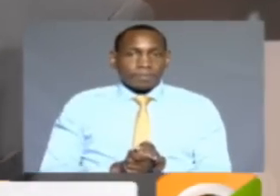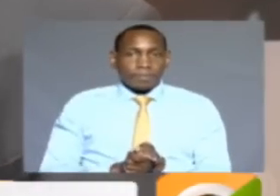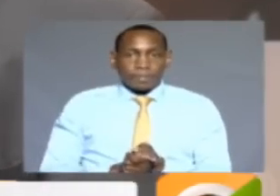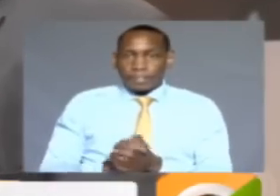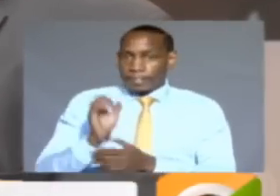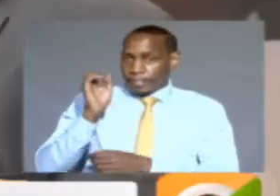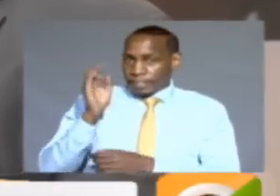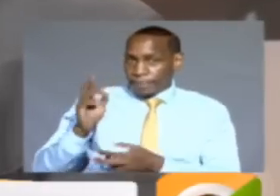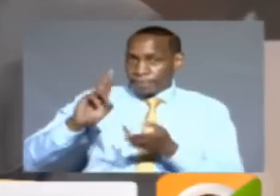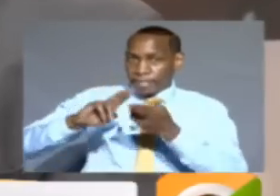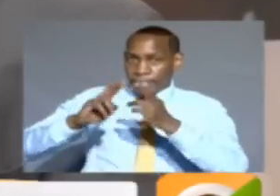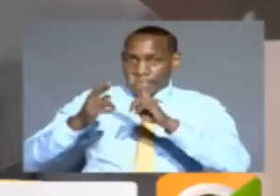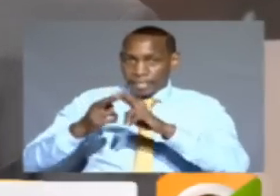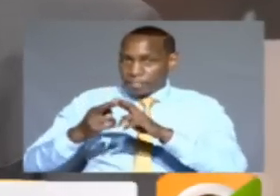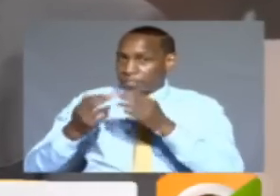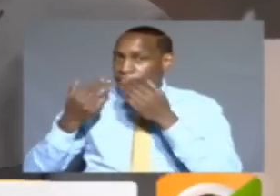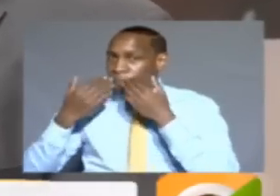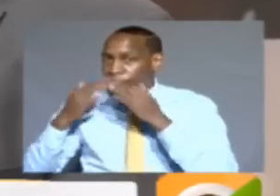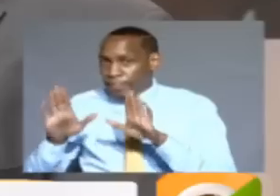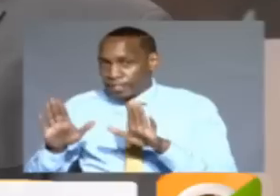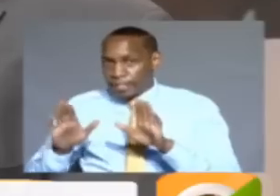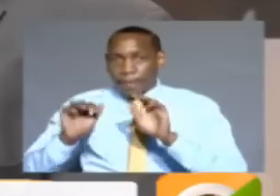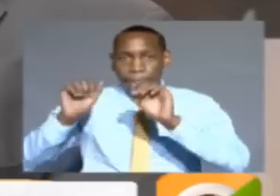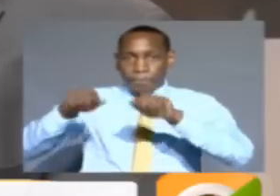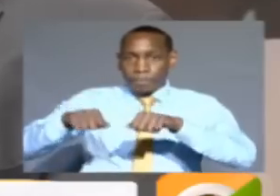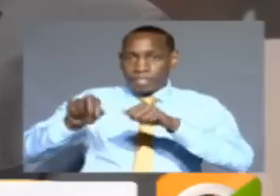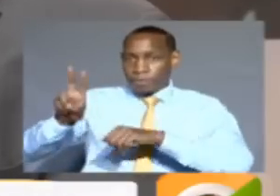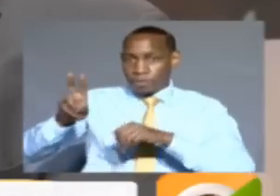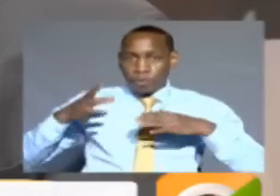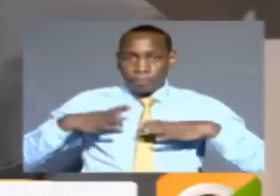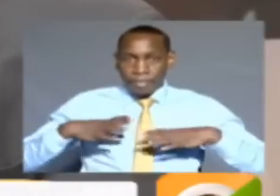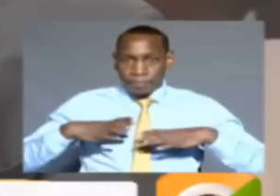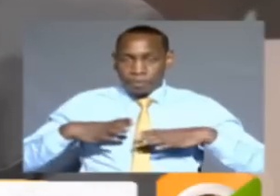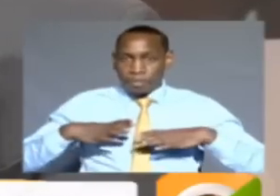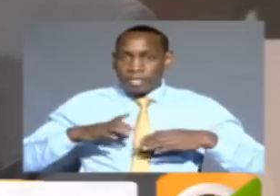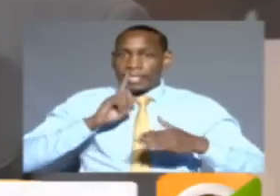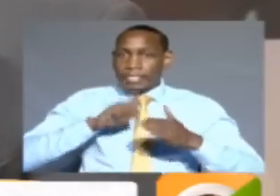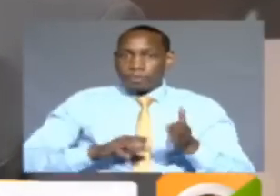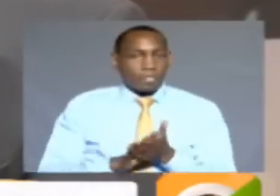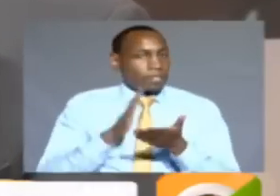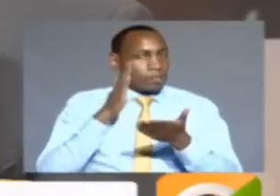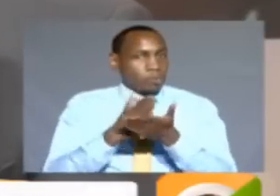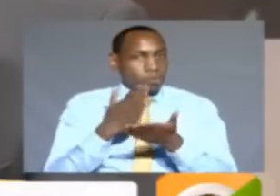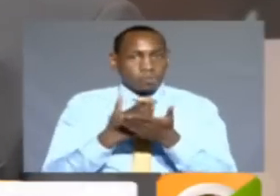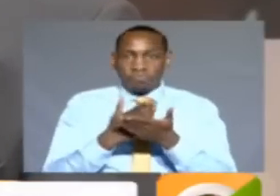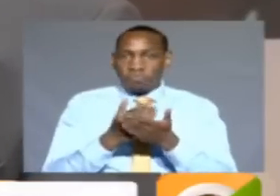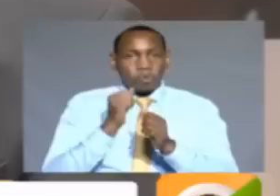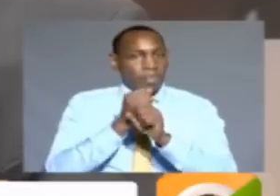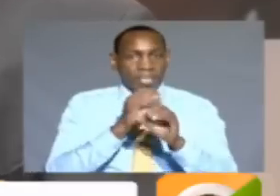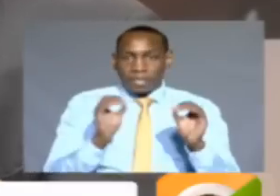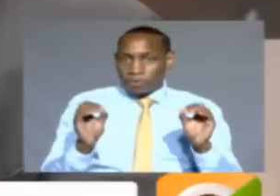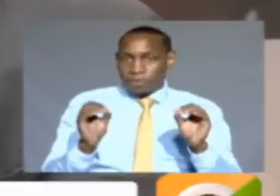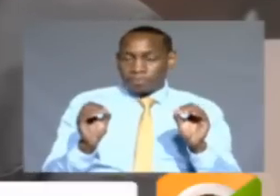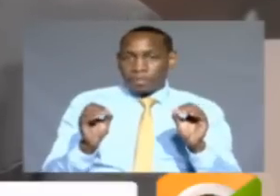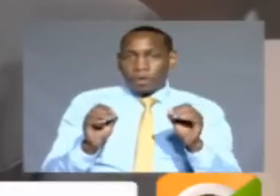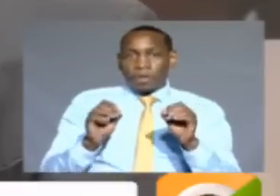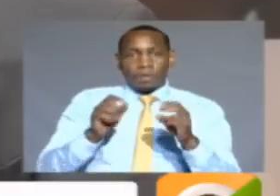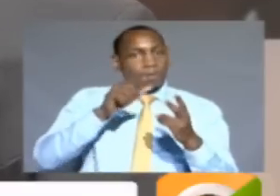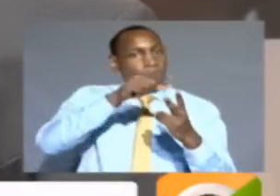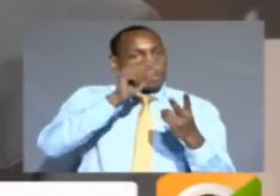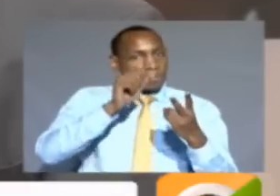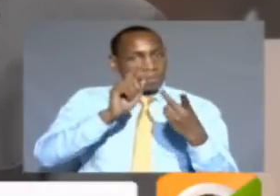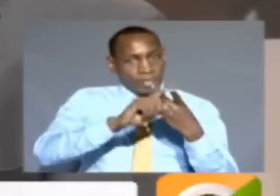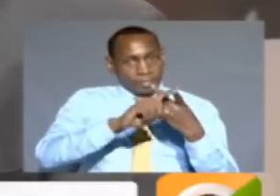And if the relationship is over, it's possible for two people to sit down and say, by the way, this thing is not working. That is one option. Or